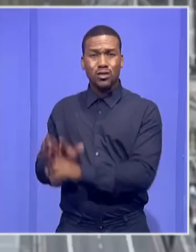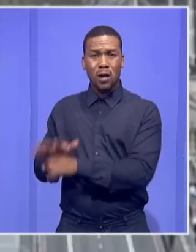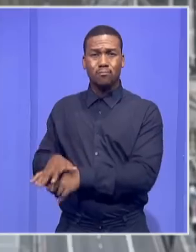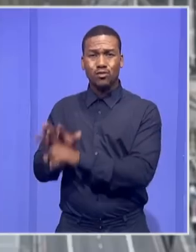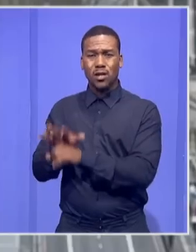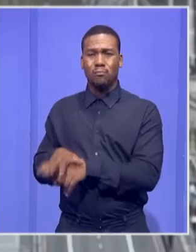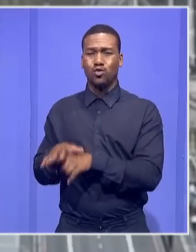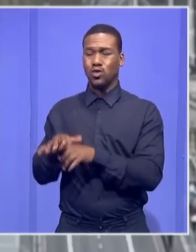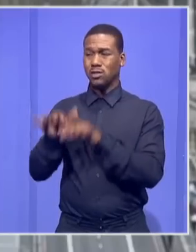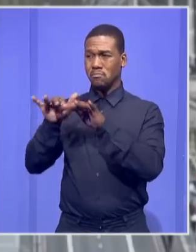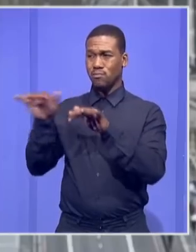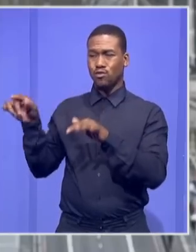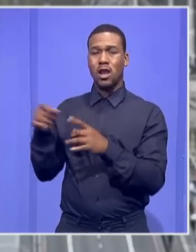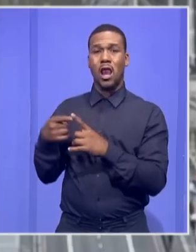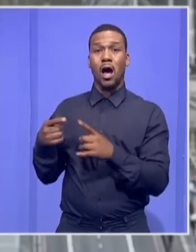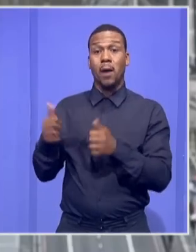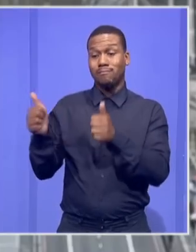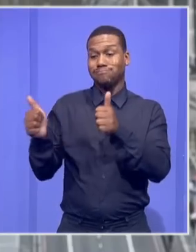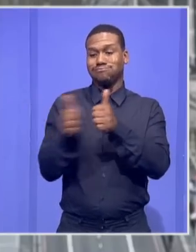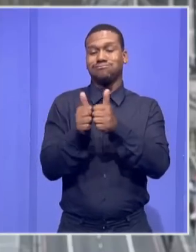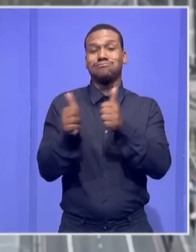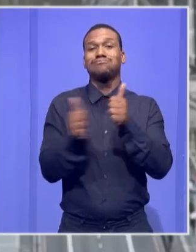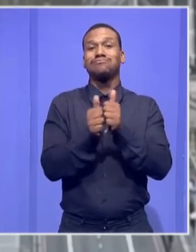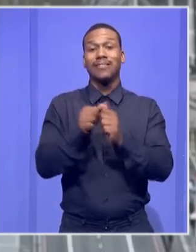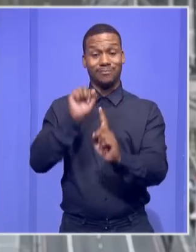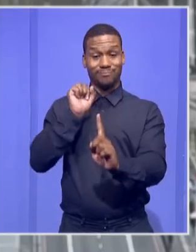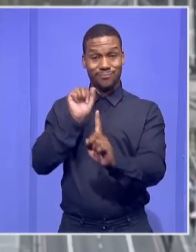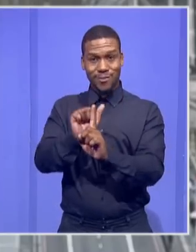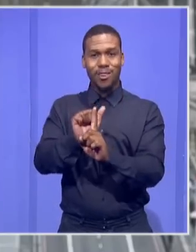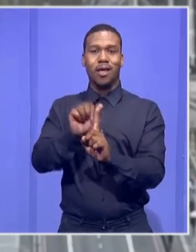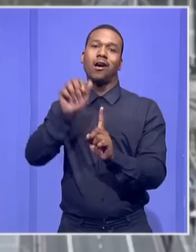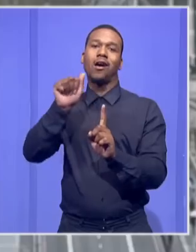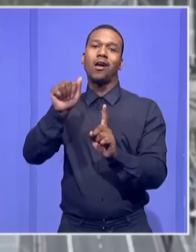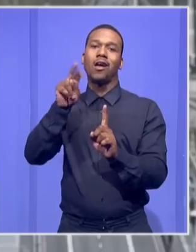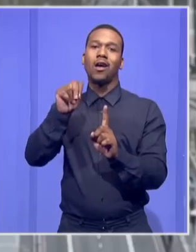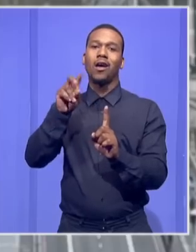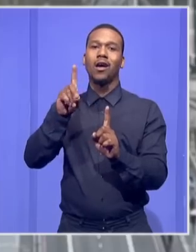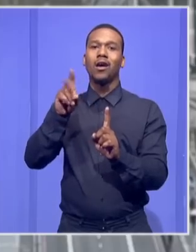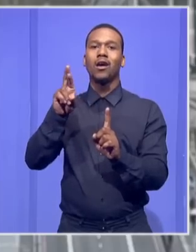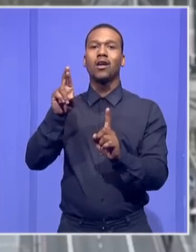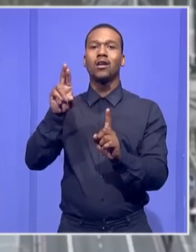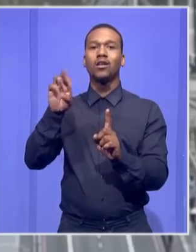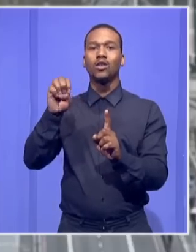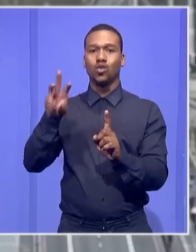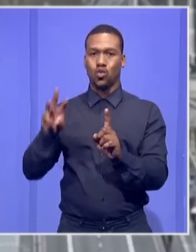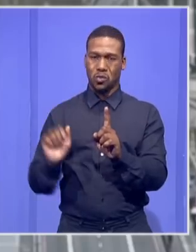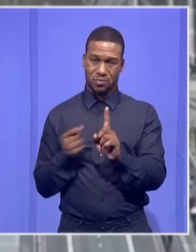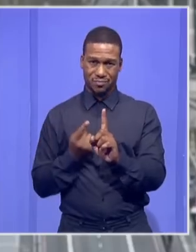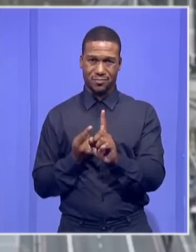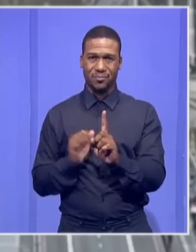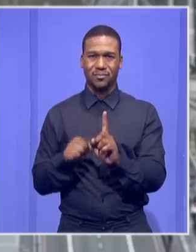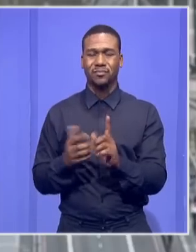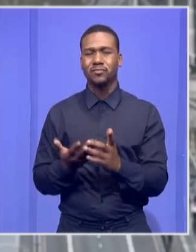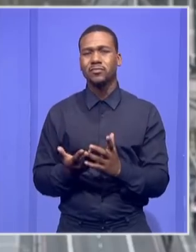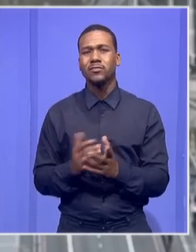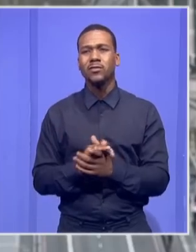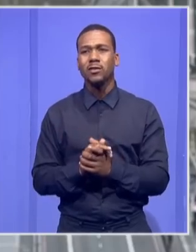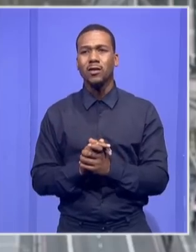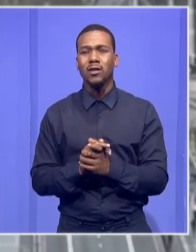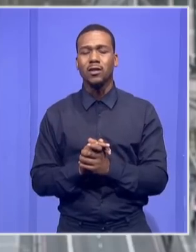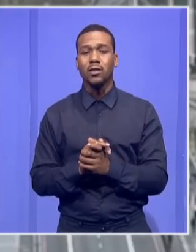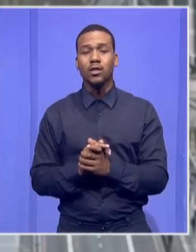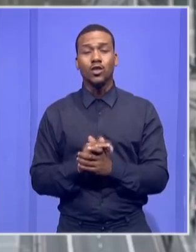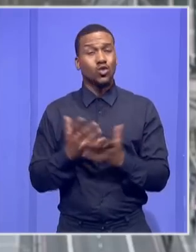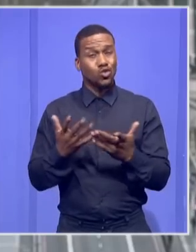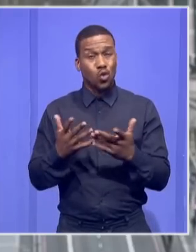was associated with. Of course, he has never been found guilty of doing anything wrong at all, but just by